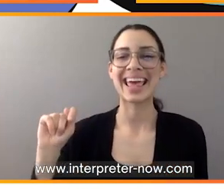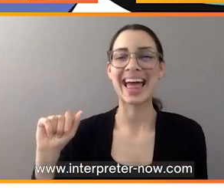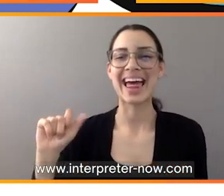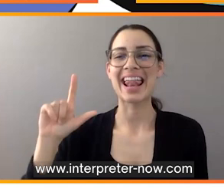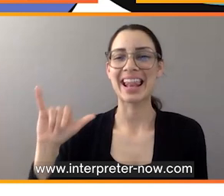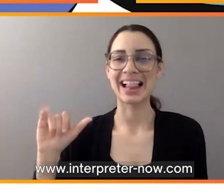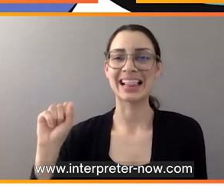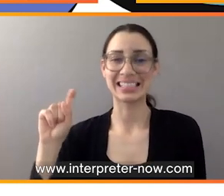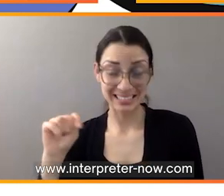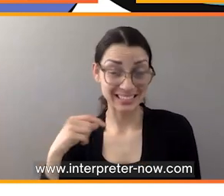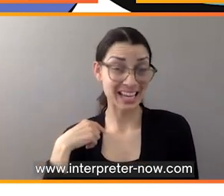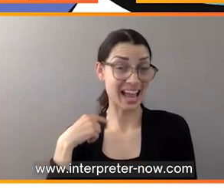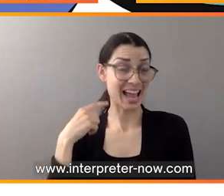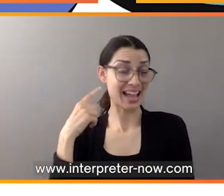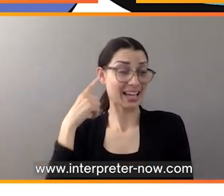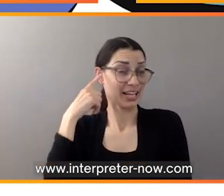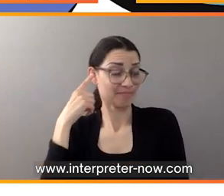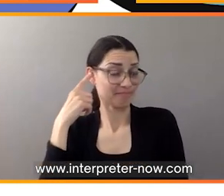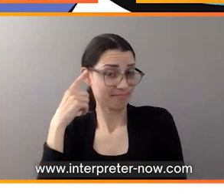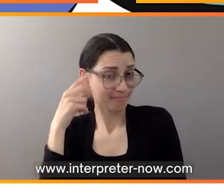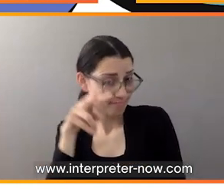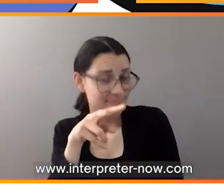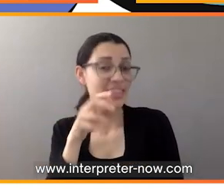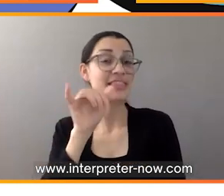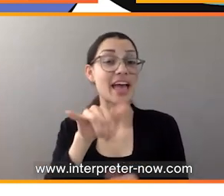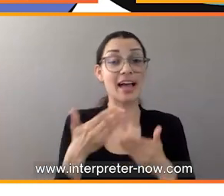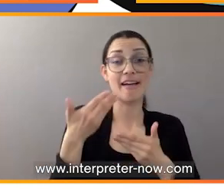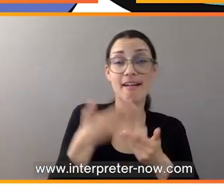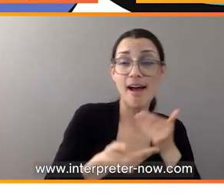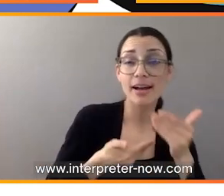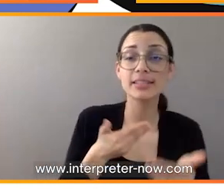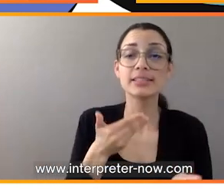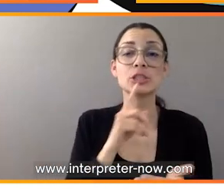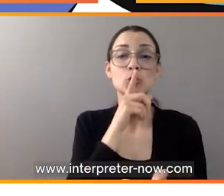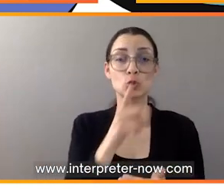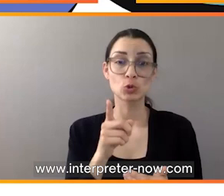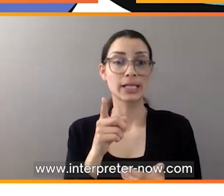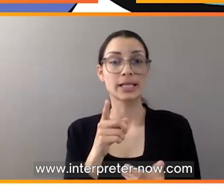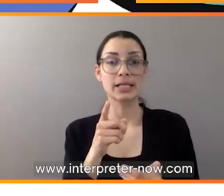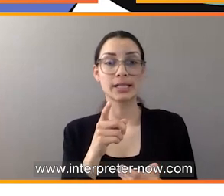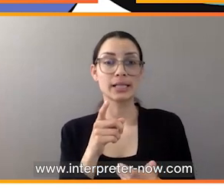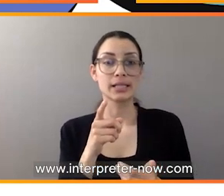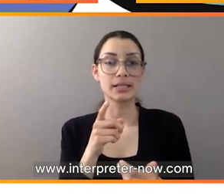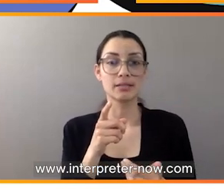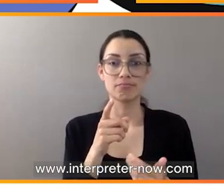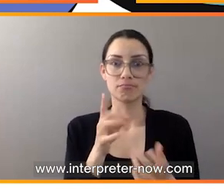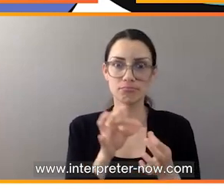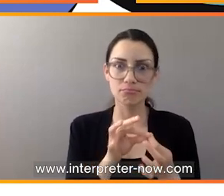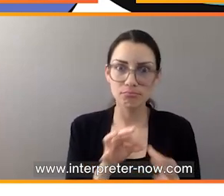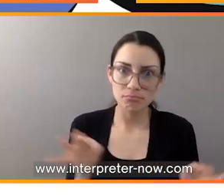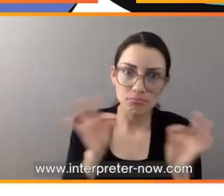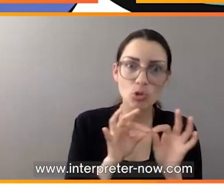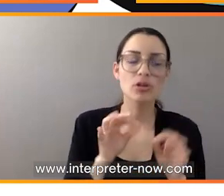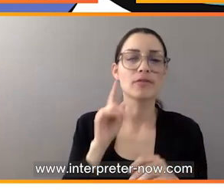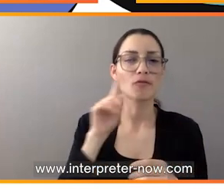being a kindness catalyst. Yeah. And I think what I'm hearing is part of that kindness is that transparency, that